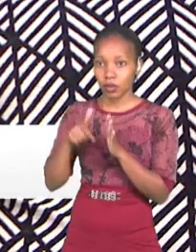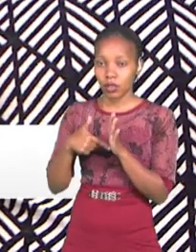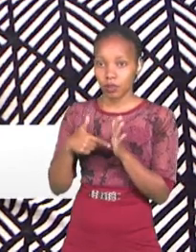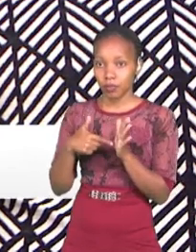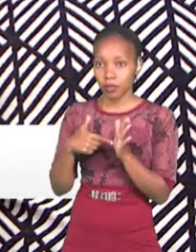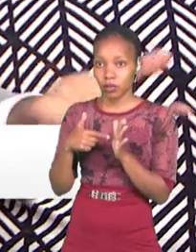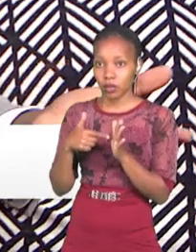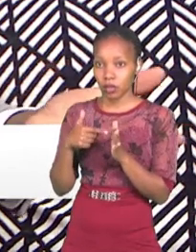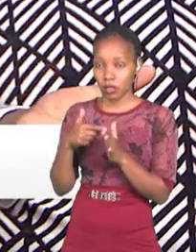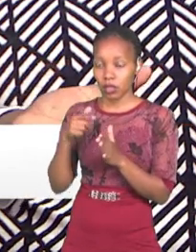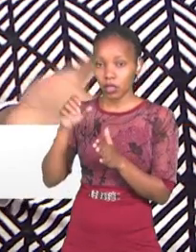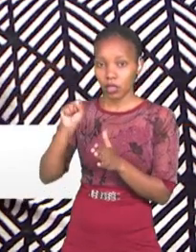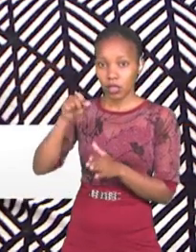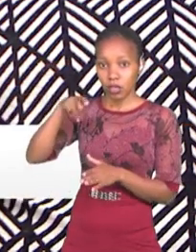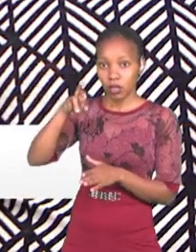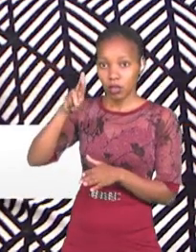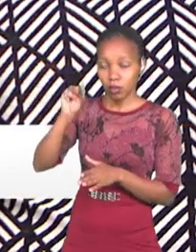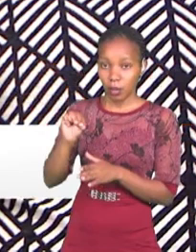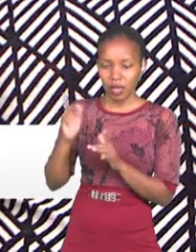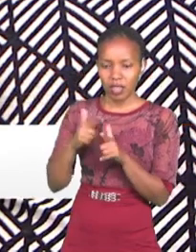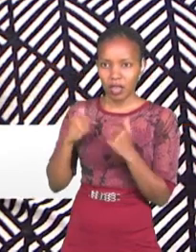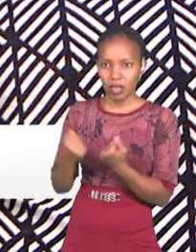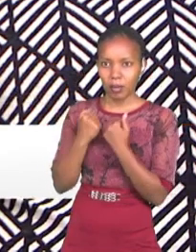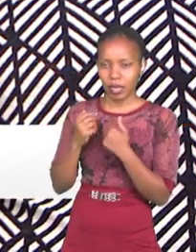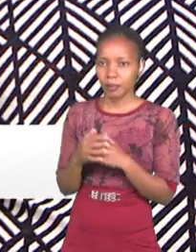donor. It happened, and that's it.